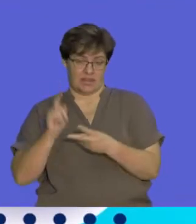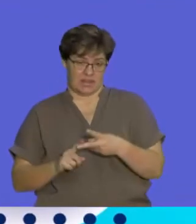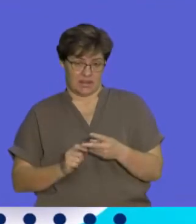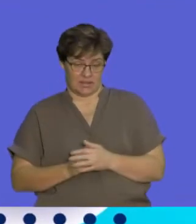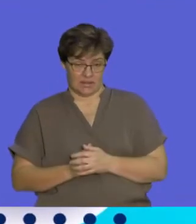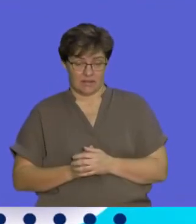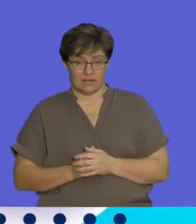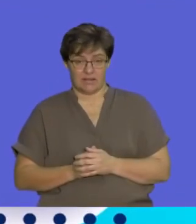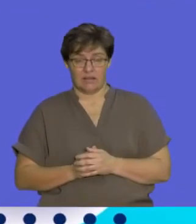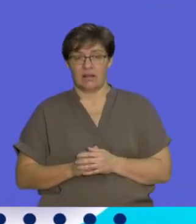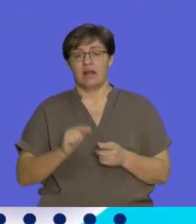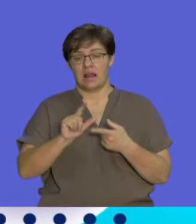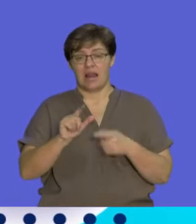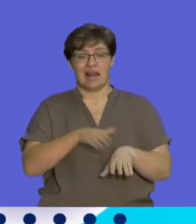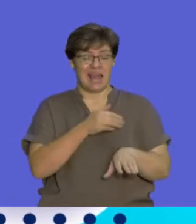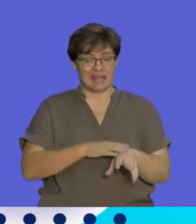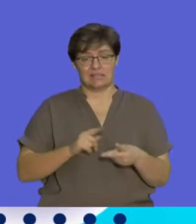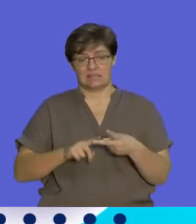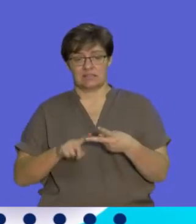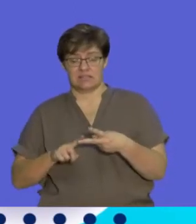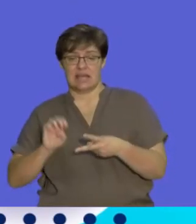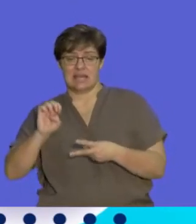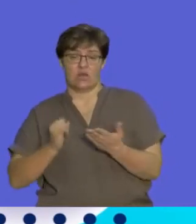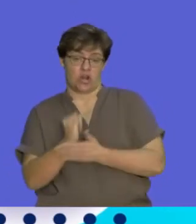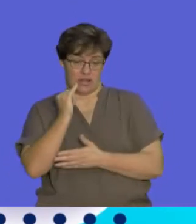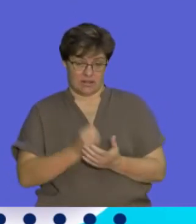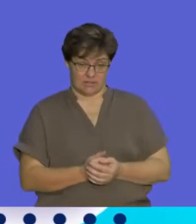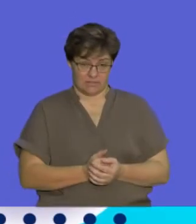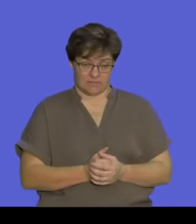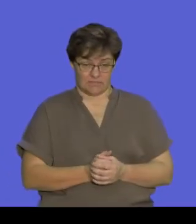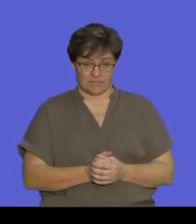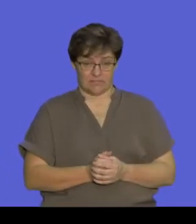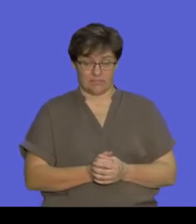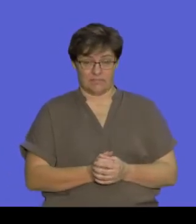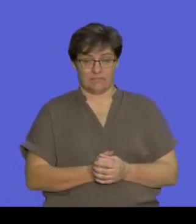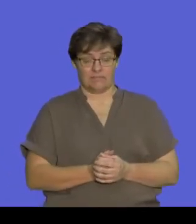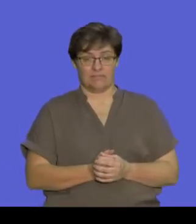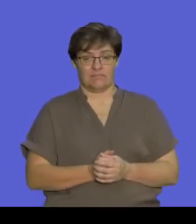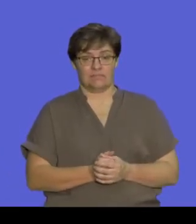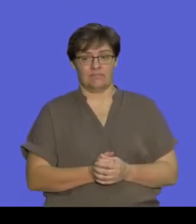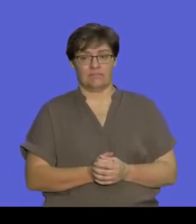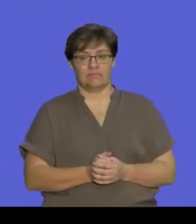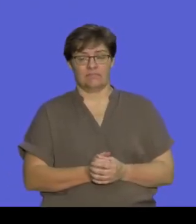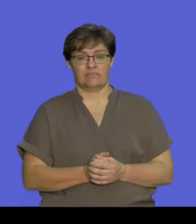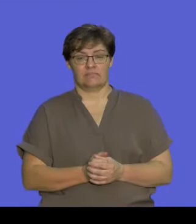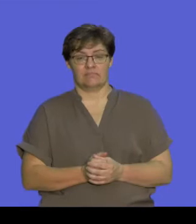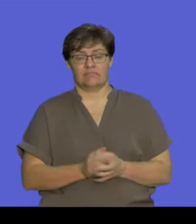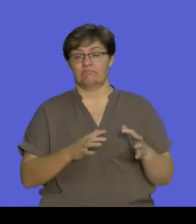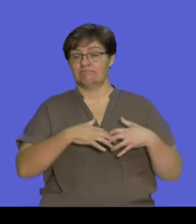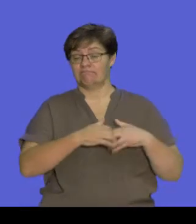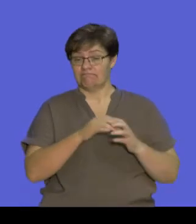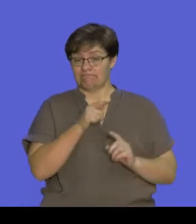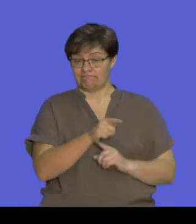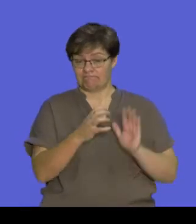E, and L for late. Okay, so let's set up our tree diagram. And in terms of